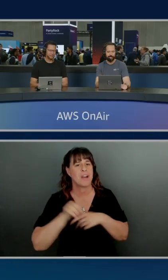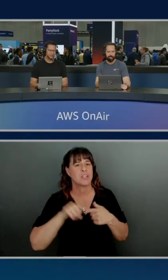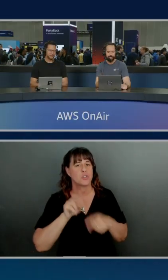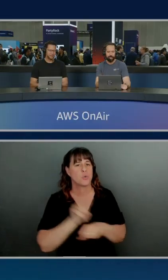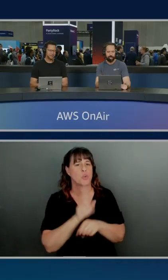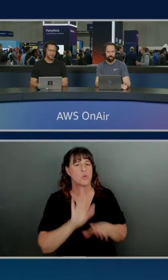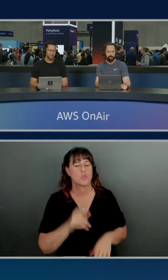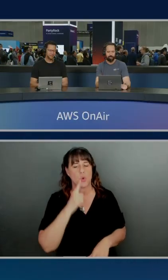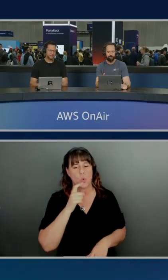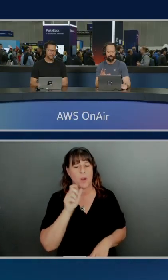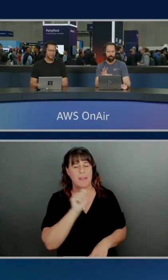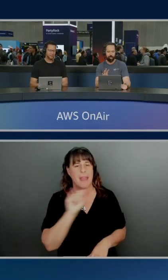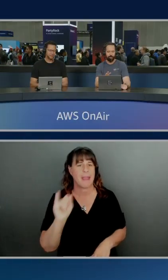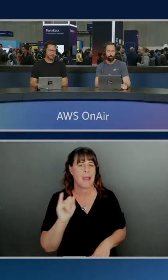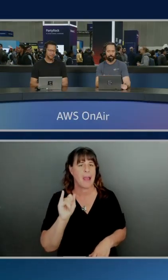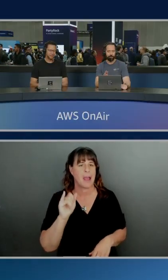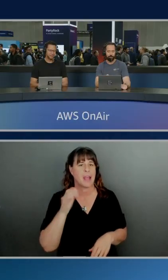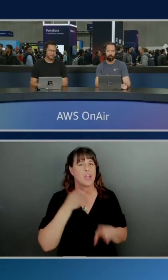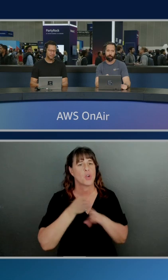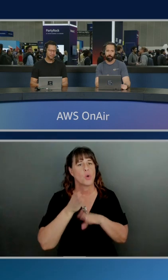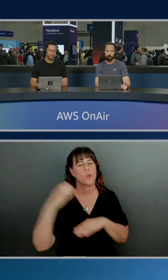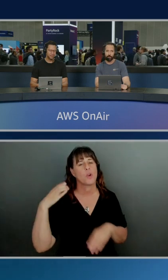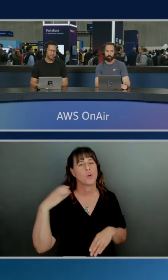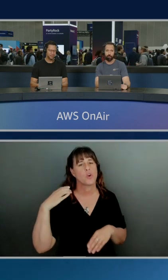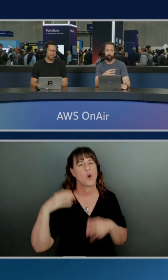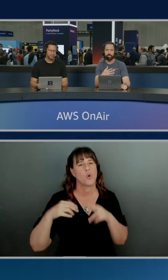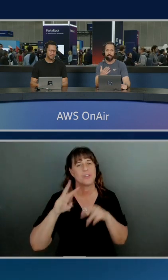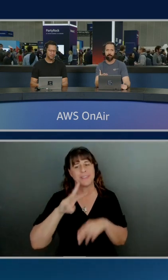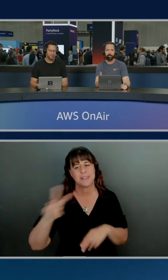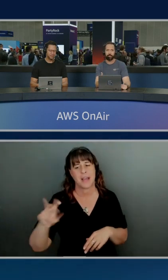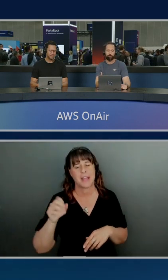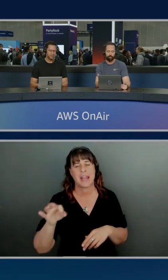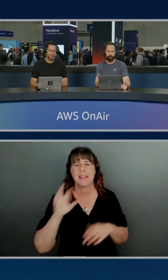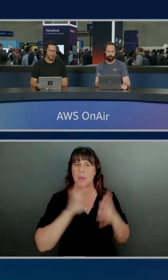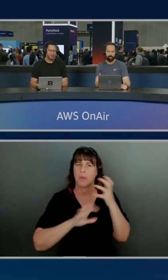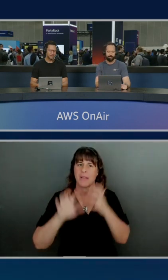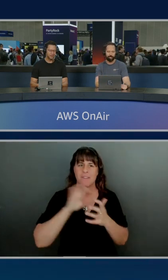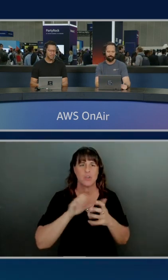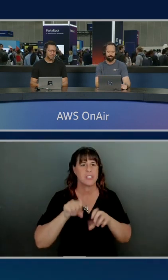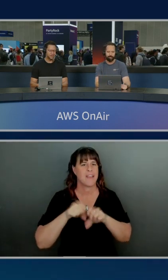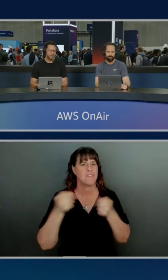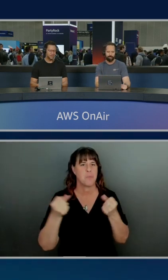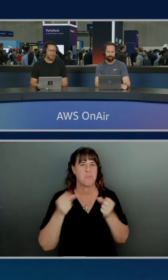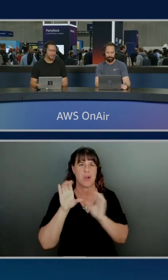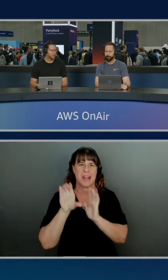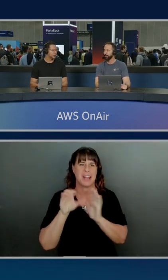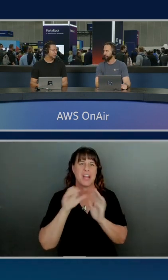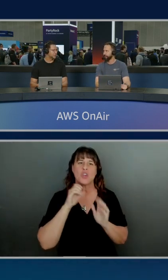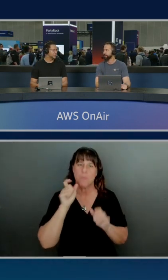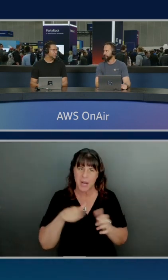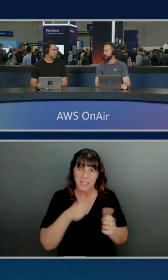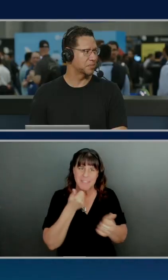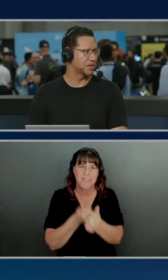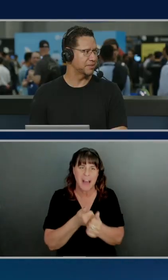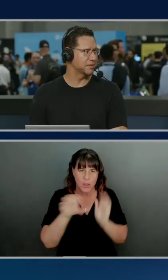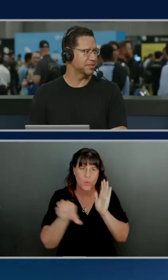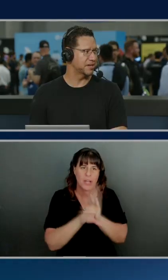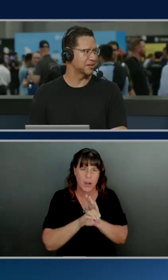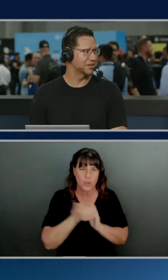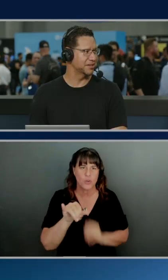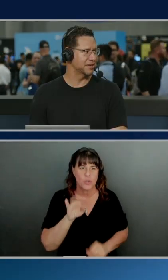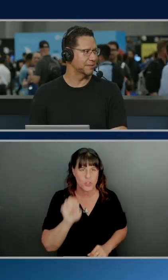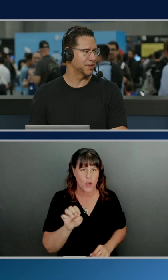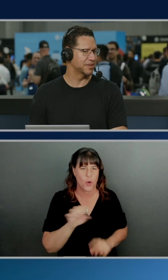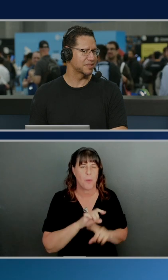site, and they will be confused if you break character Joe. So if you don't respond in the character of Joe. So the prompt, when we